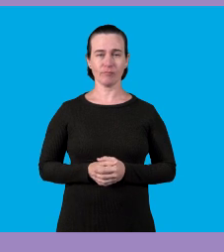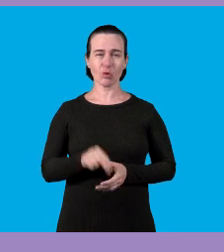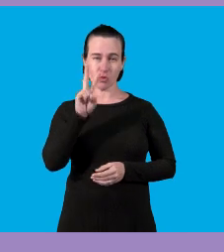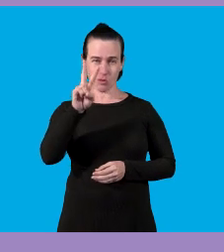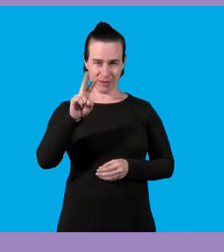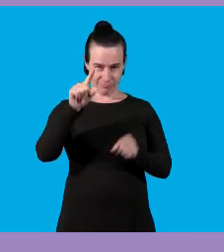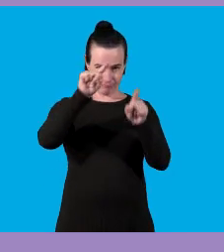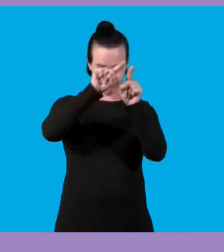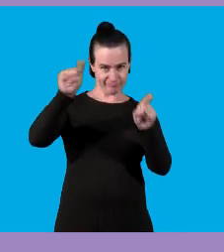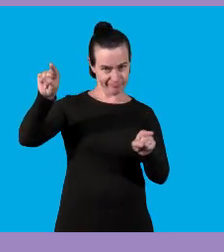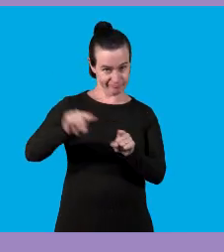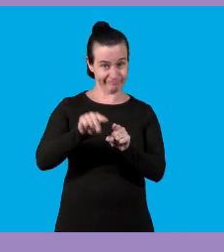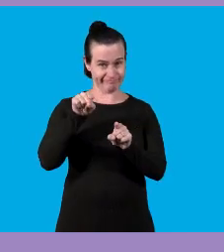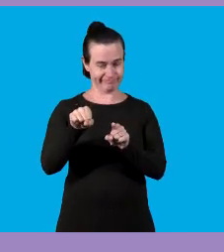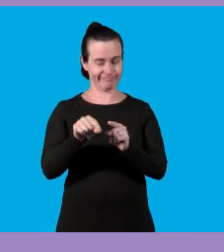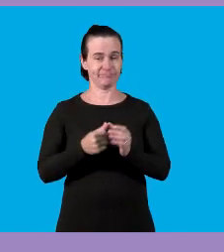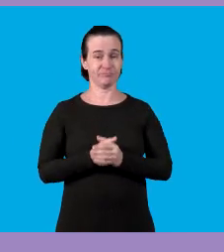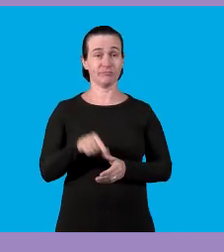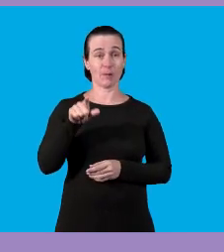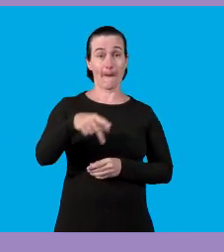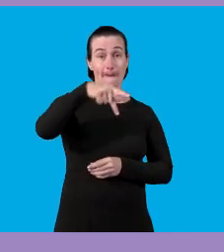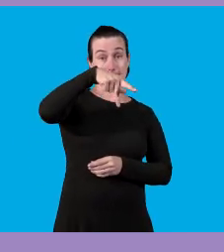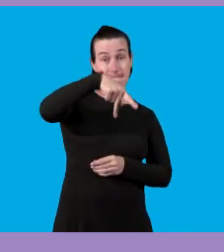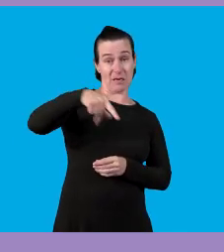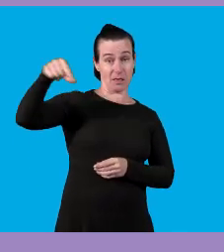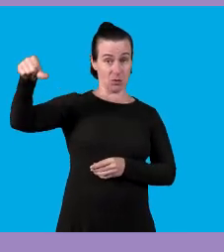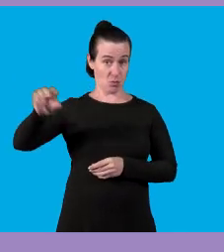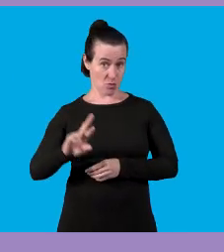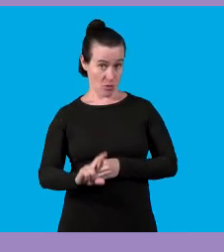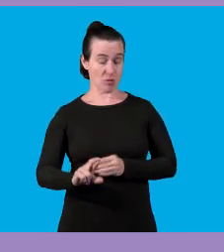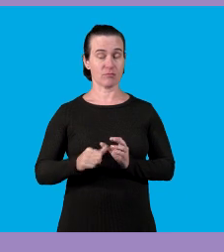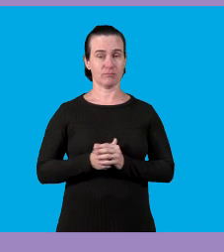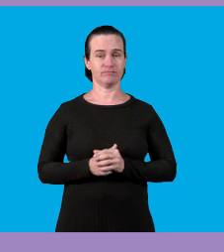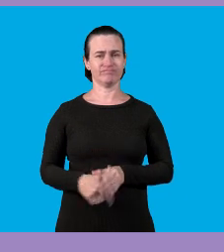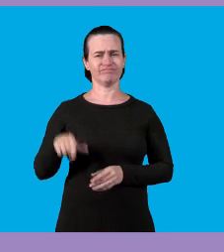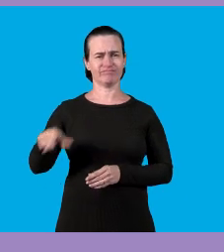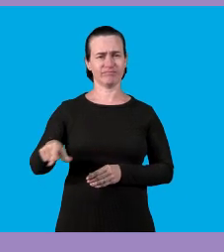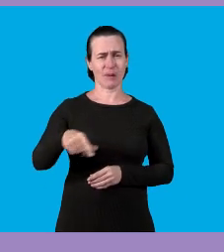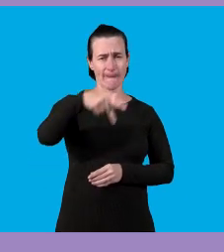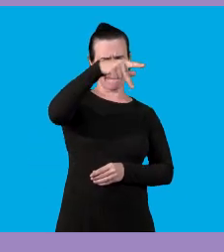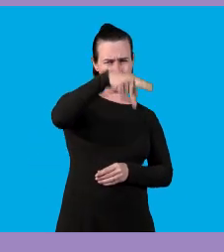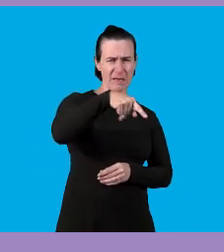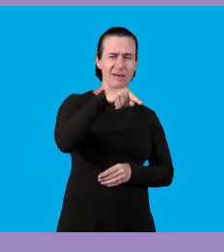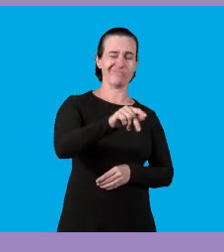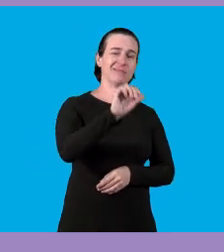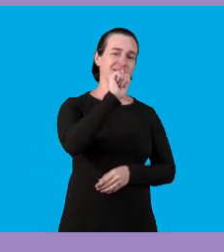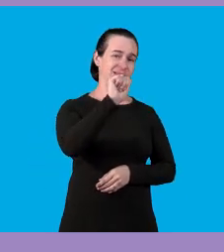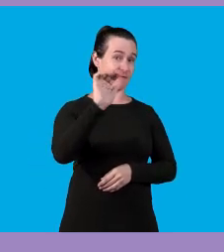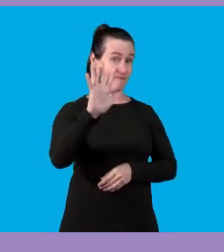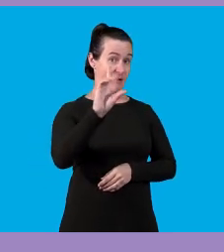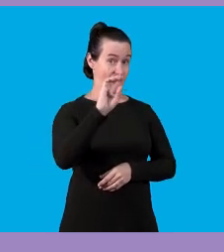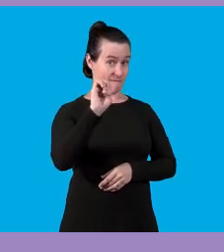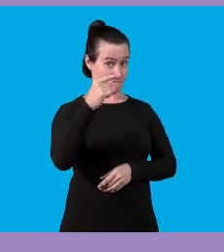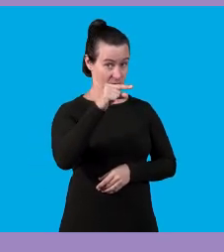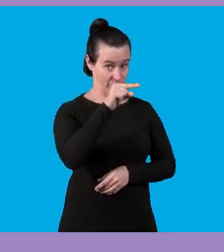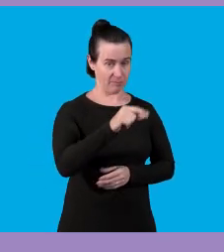Look at that shape there. In triangle PQR, angle P is 65